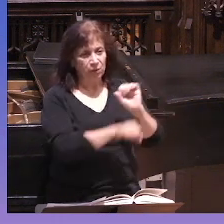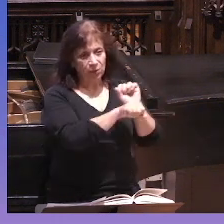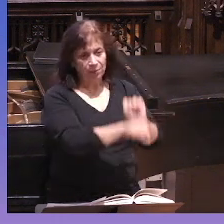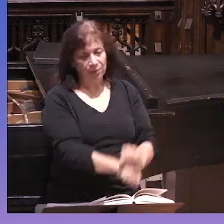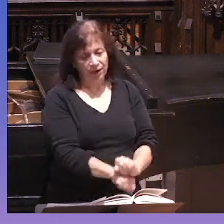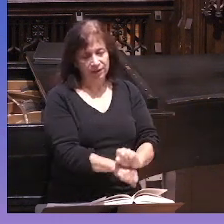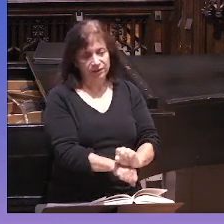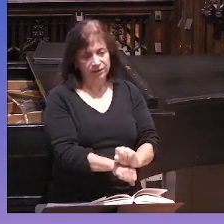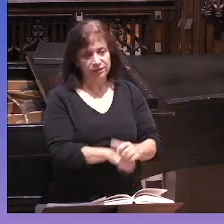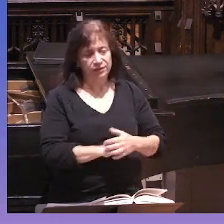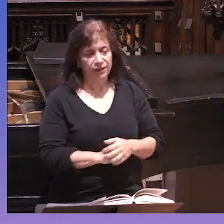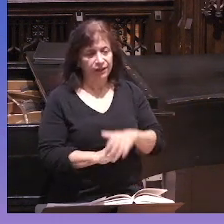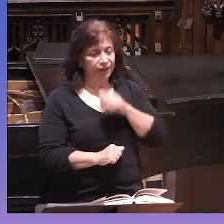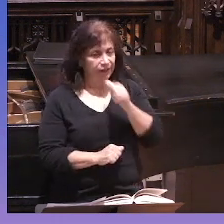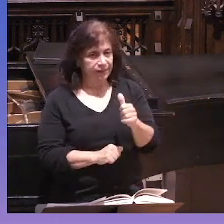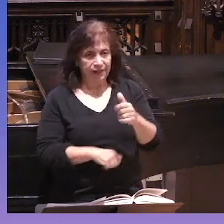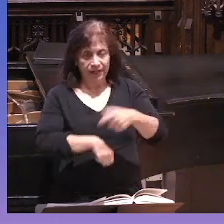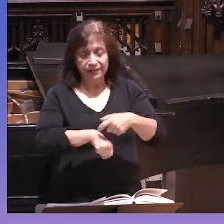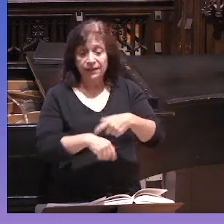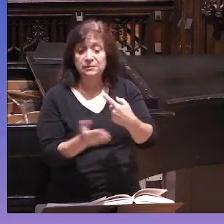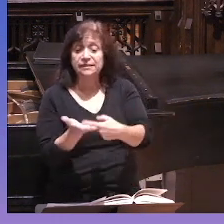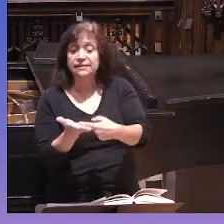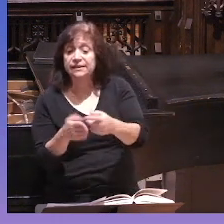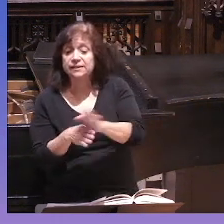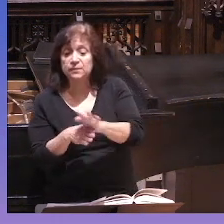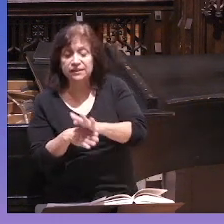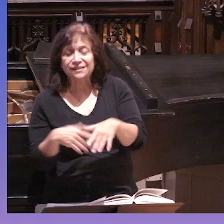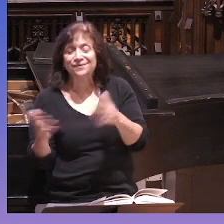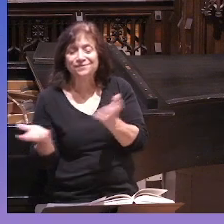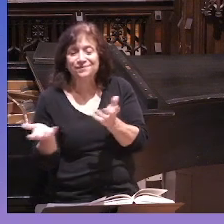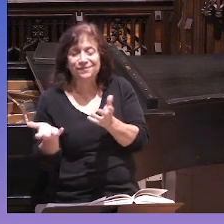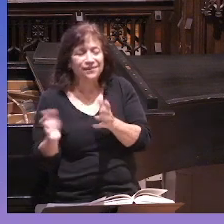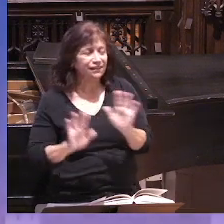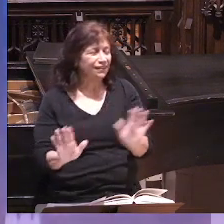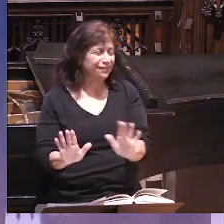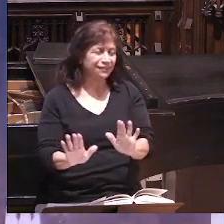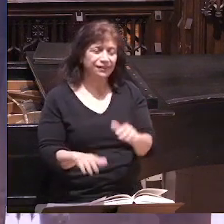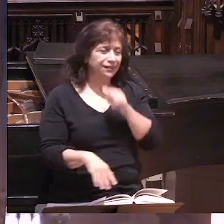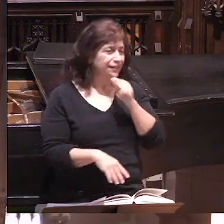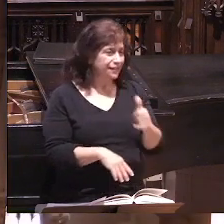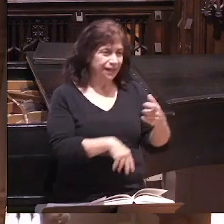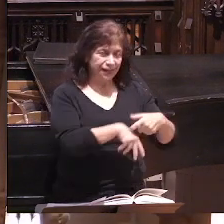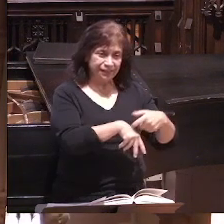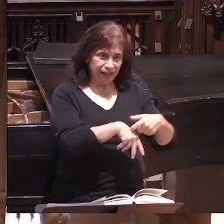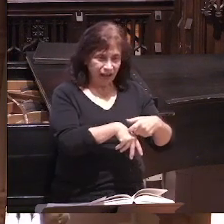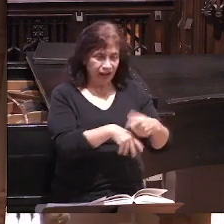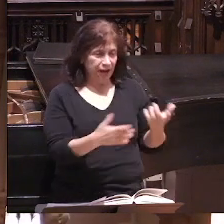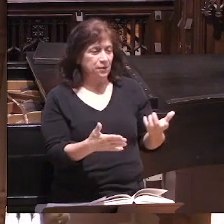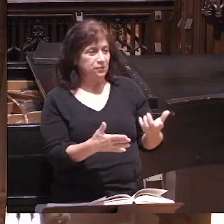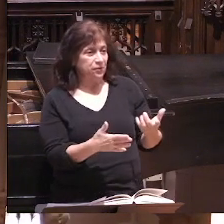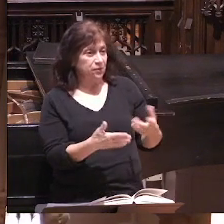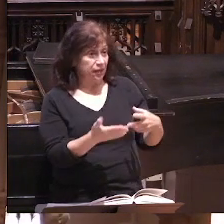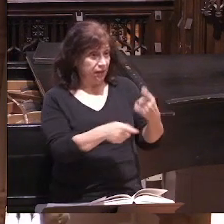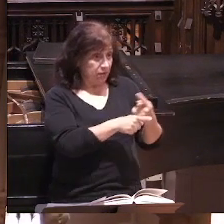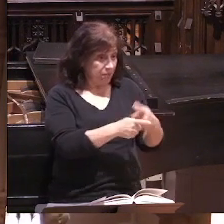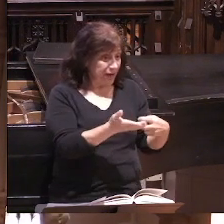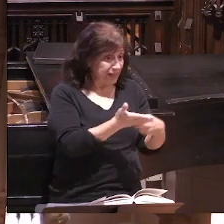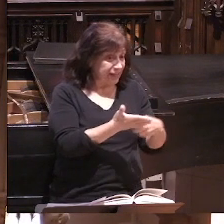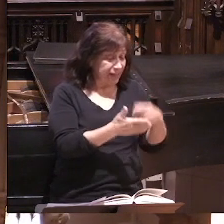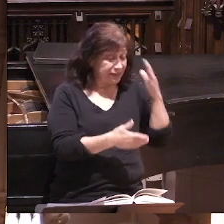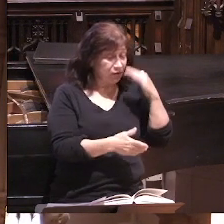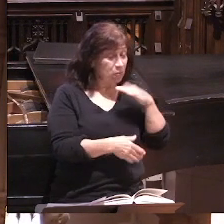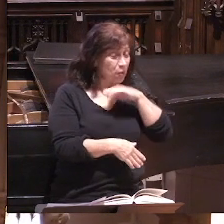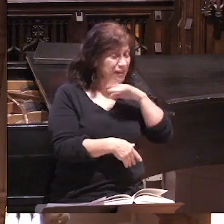practice. It's not a time to discuss business. It's not a time to discuss getting the right tickets for Boar's